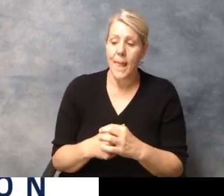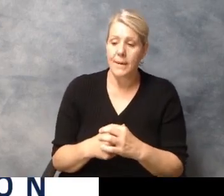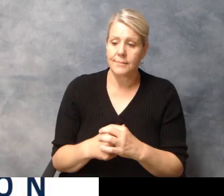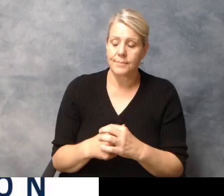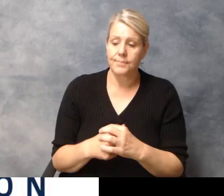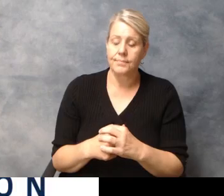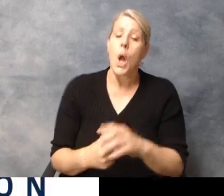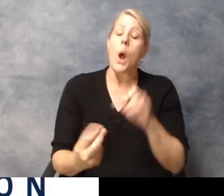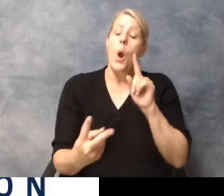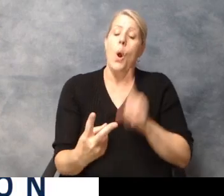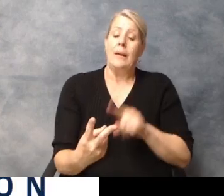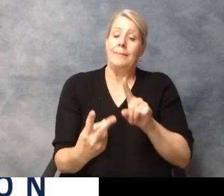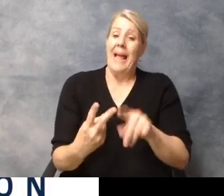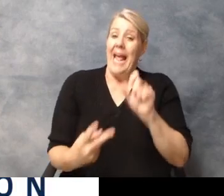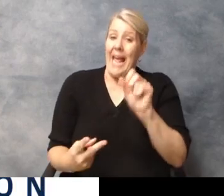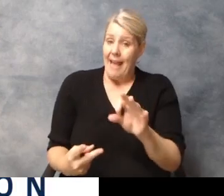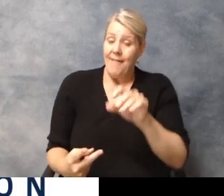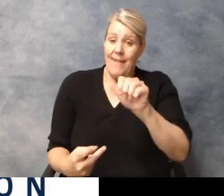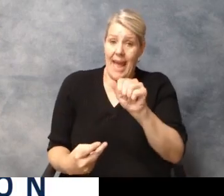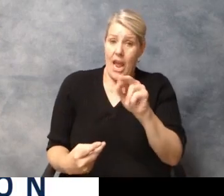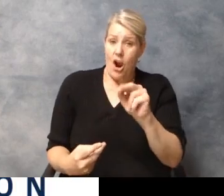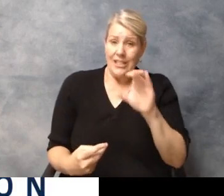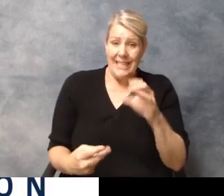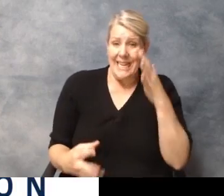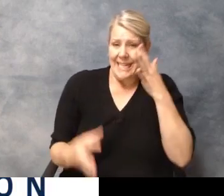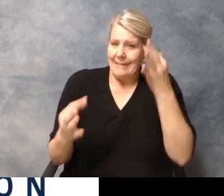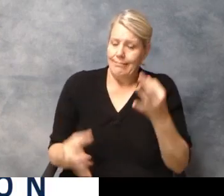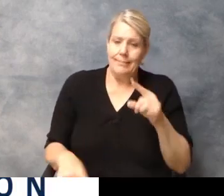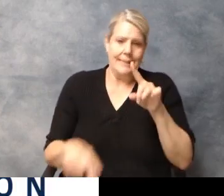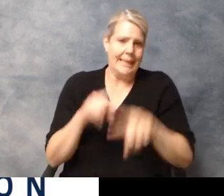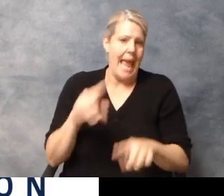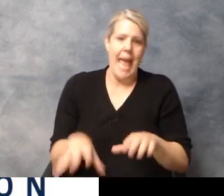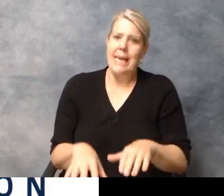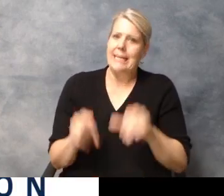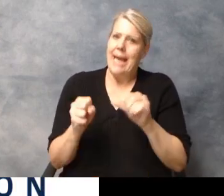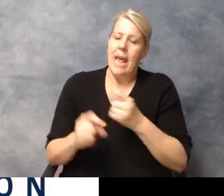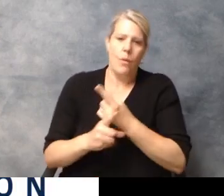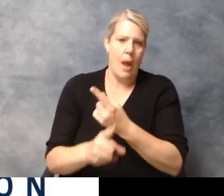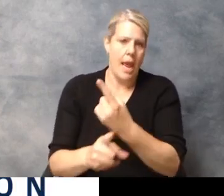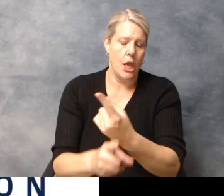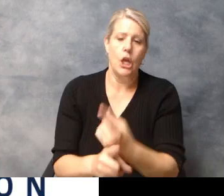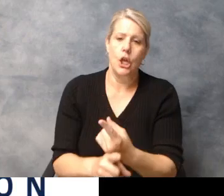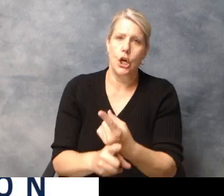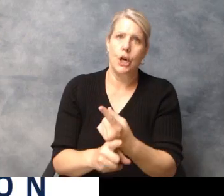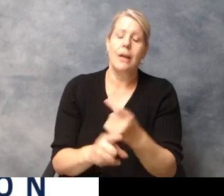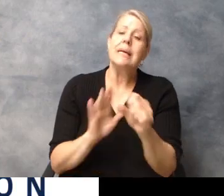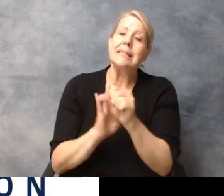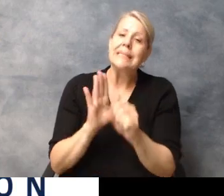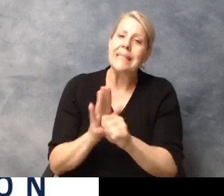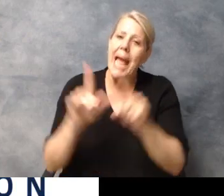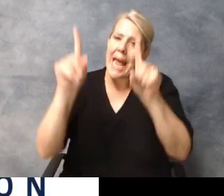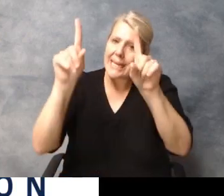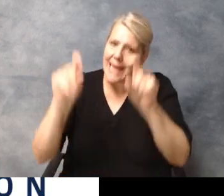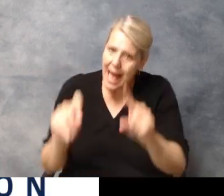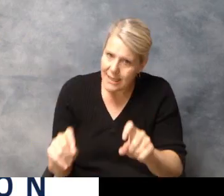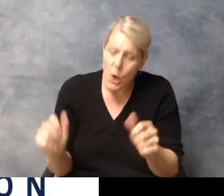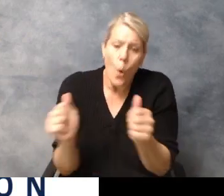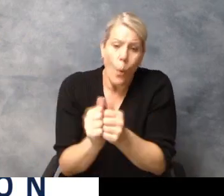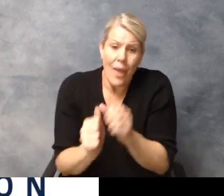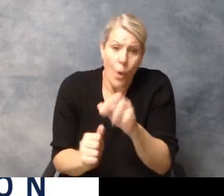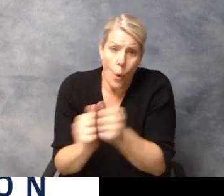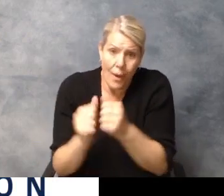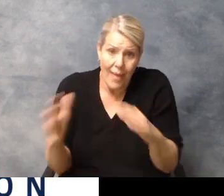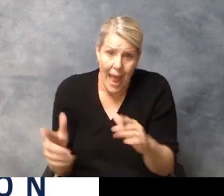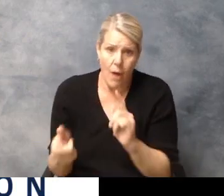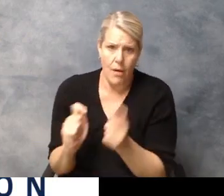So if the ARC determines your student is not able to complete the regular state assessment with or without accommodations, then the ARC will